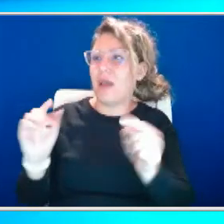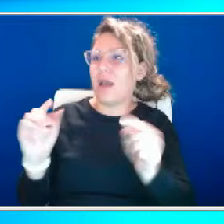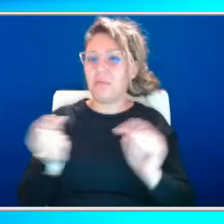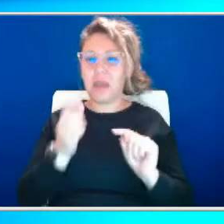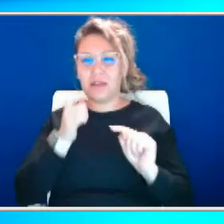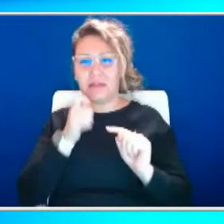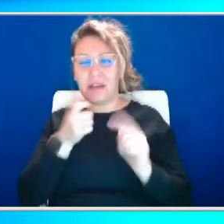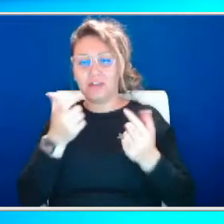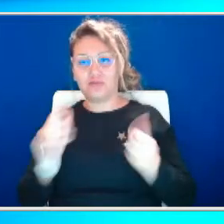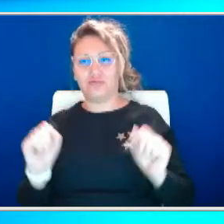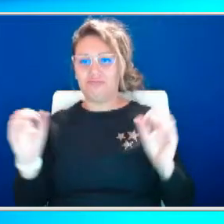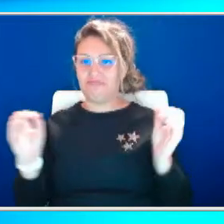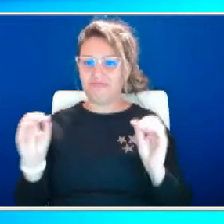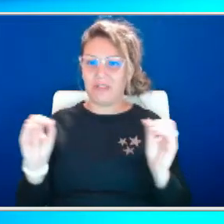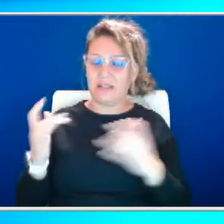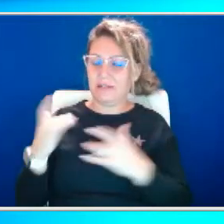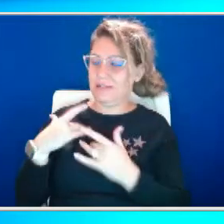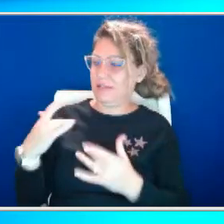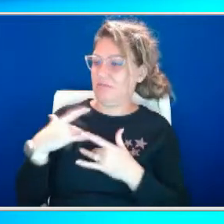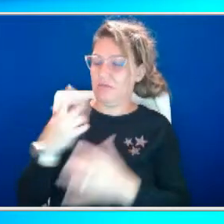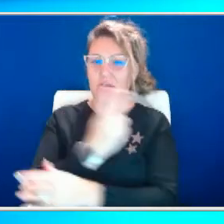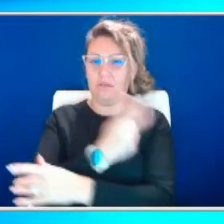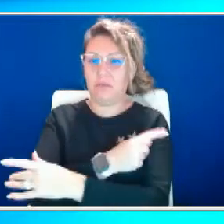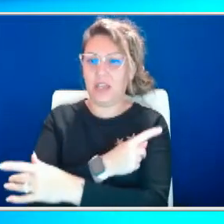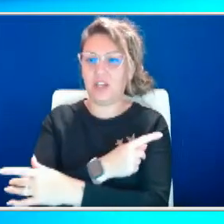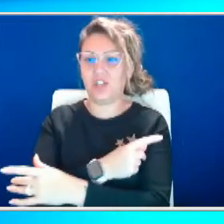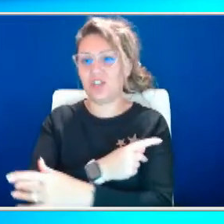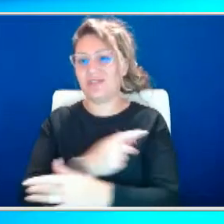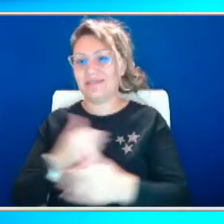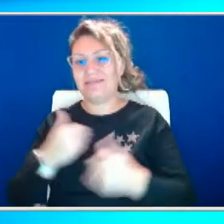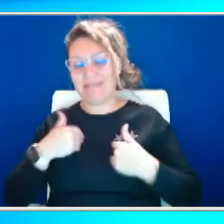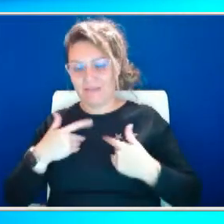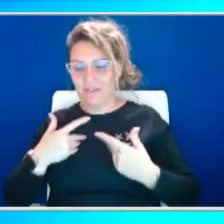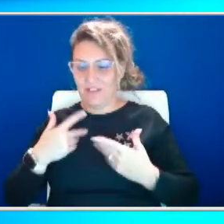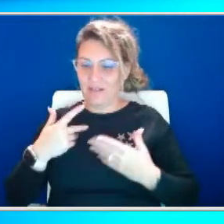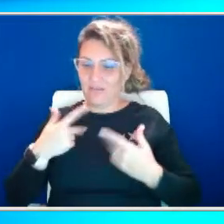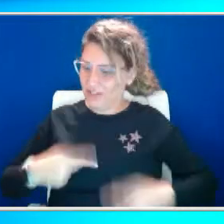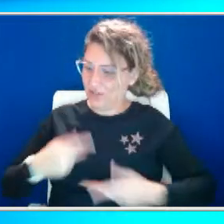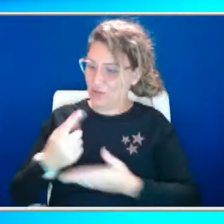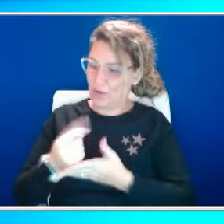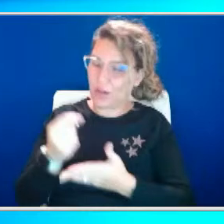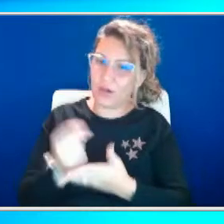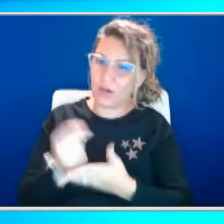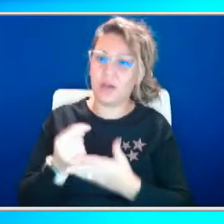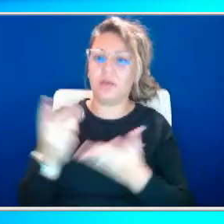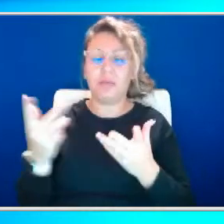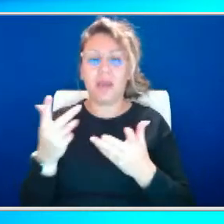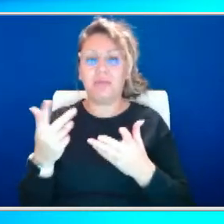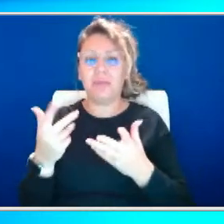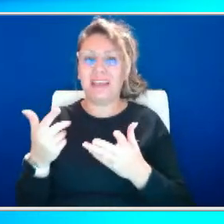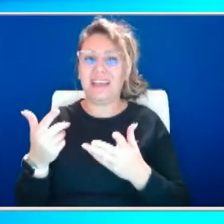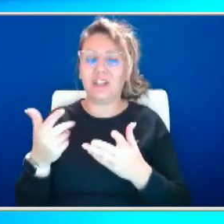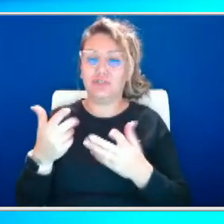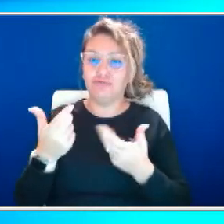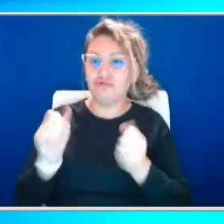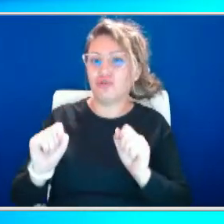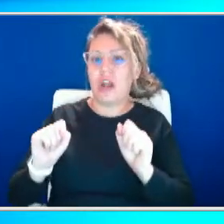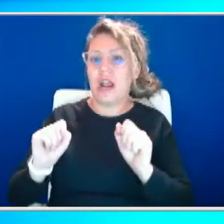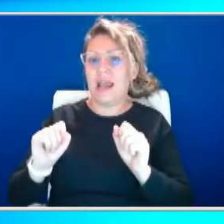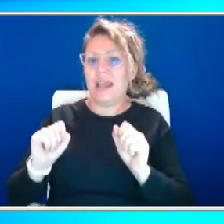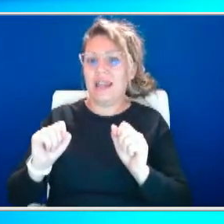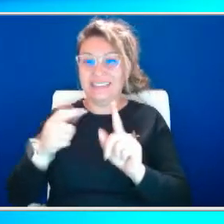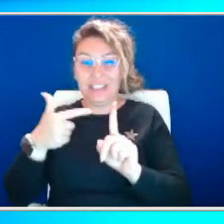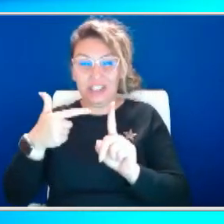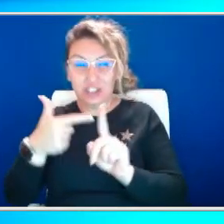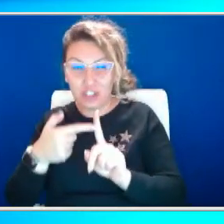So usually patients have had physical therapy, maybe tried injections and those types of things first and not gotten the results they